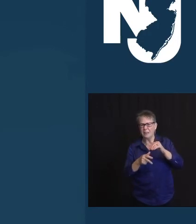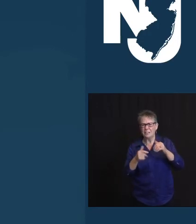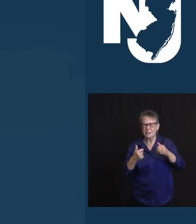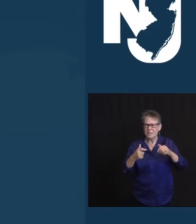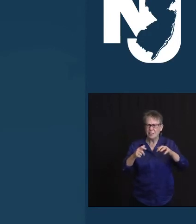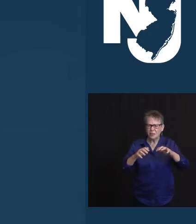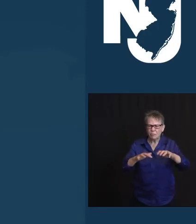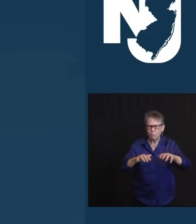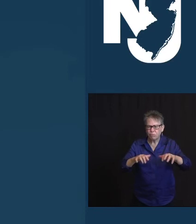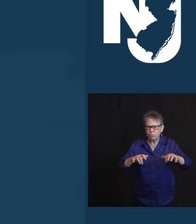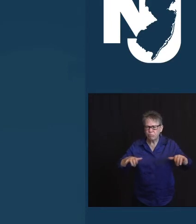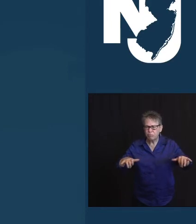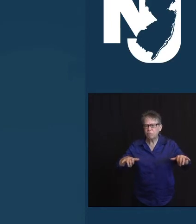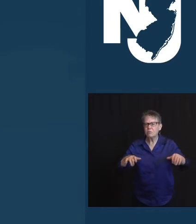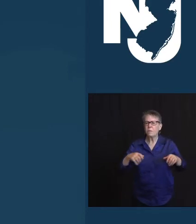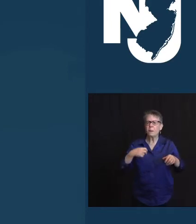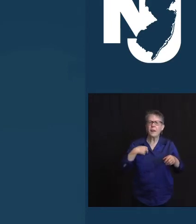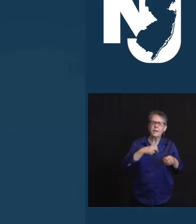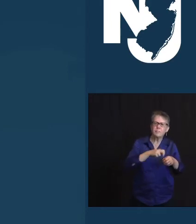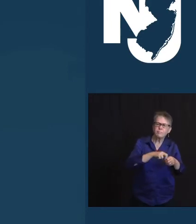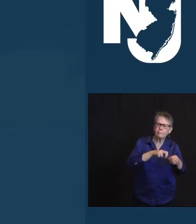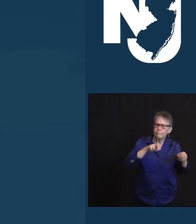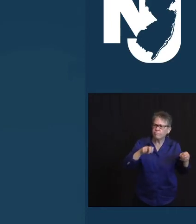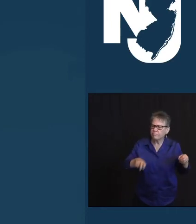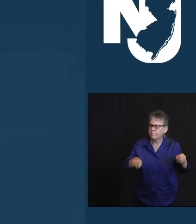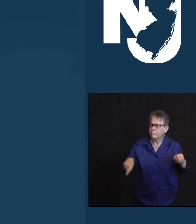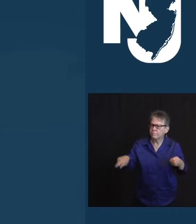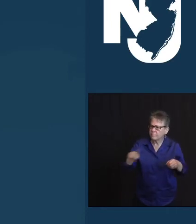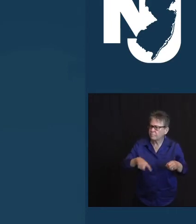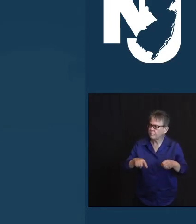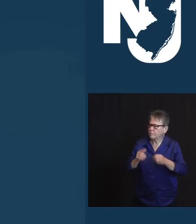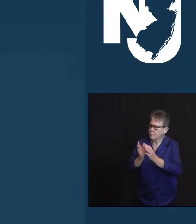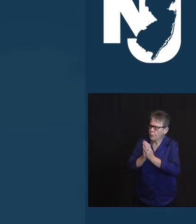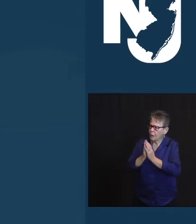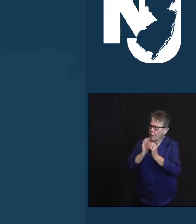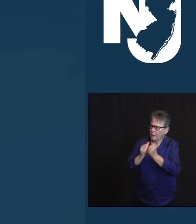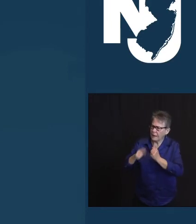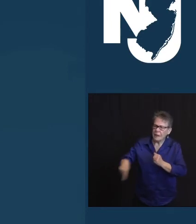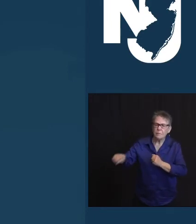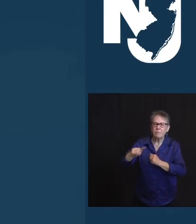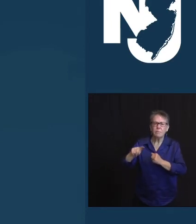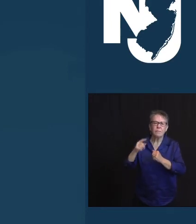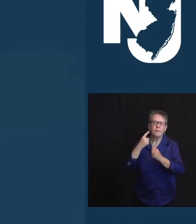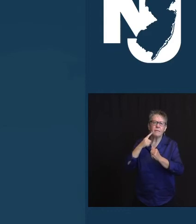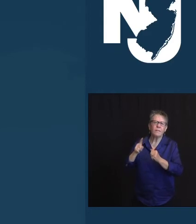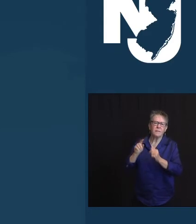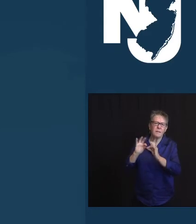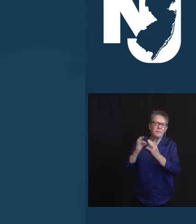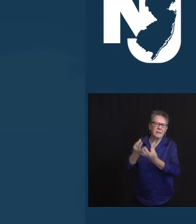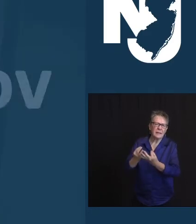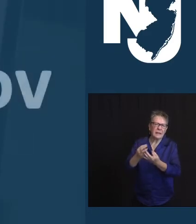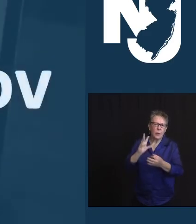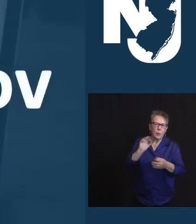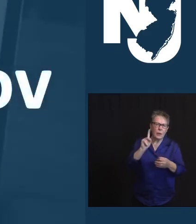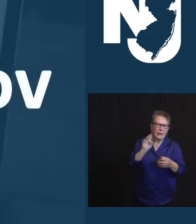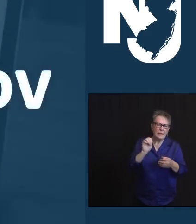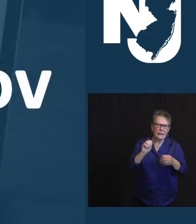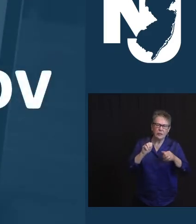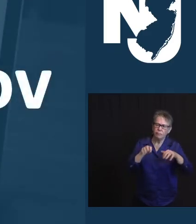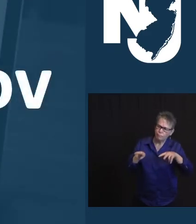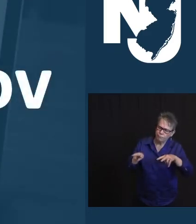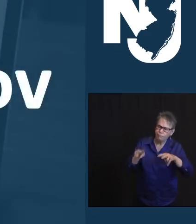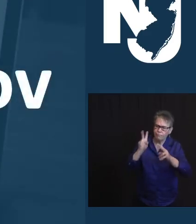car and say a prayer for him. May God bless you, Jerry. You will be missed by so many, your family and so many others. And that is a good place as any to end